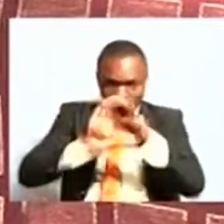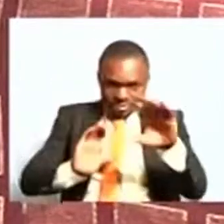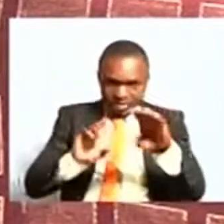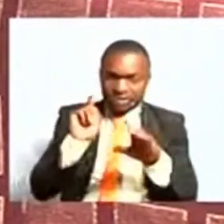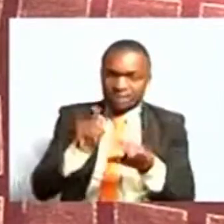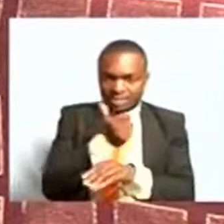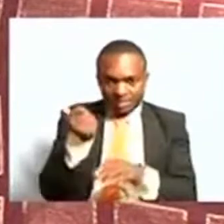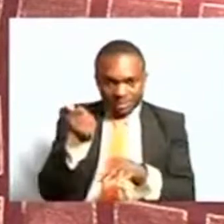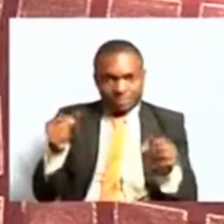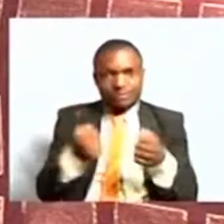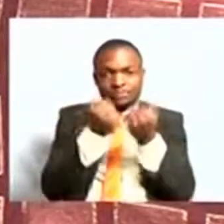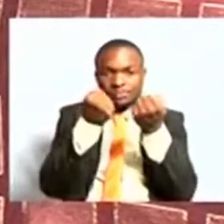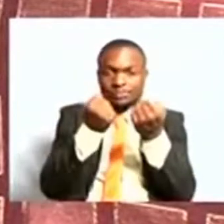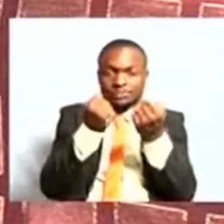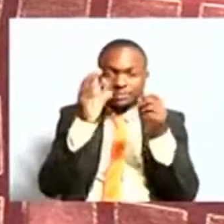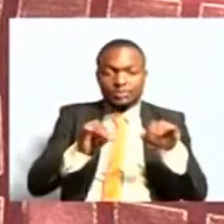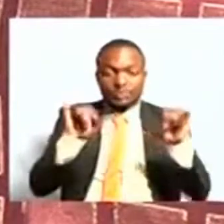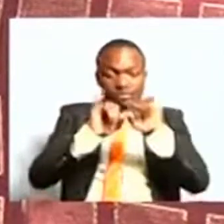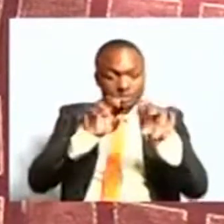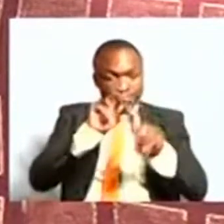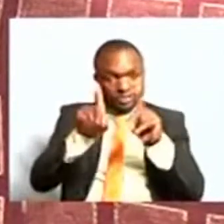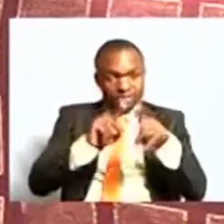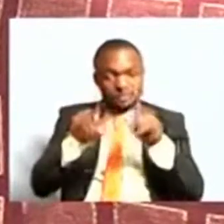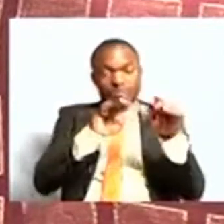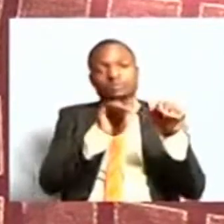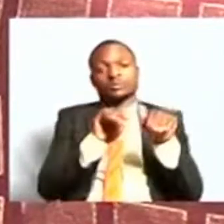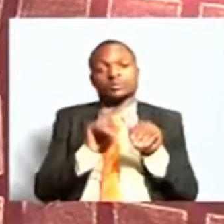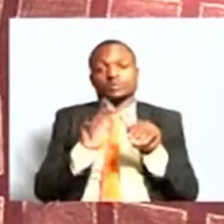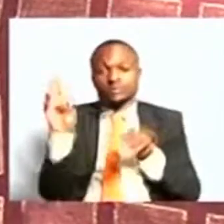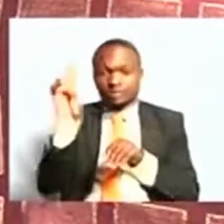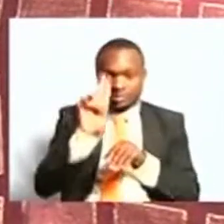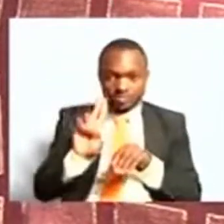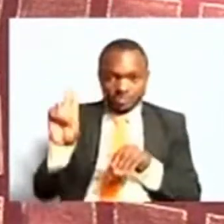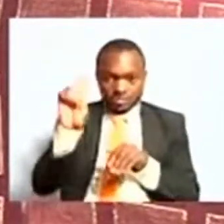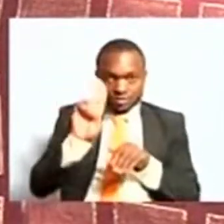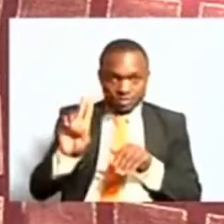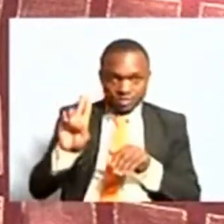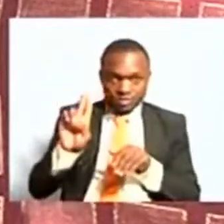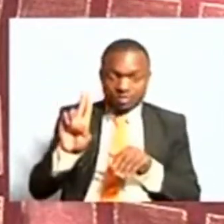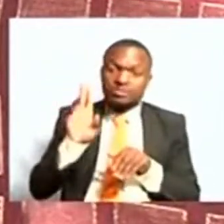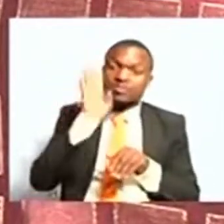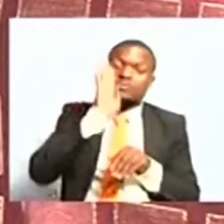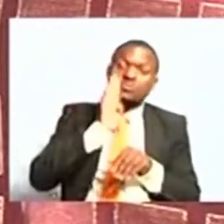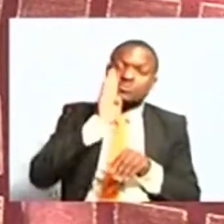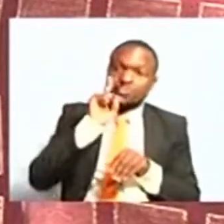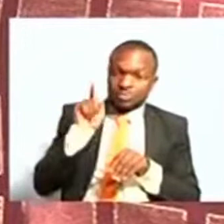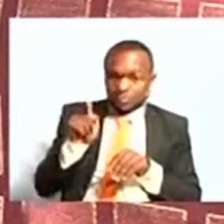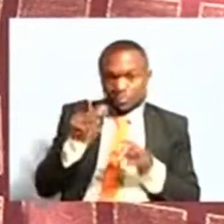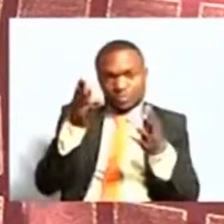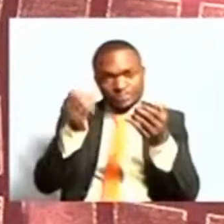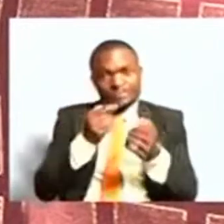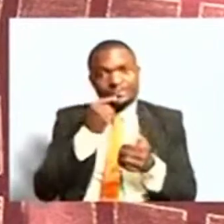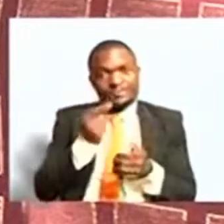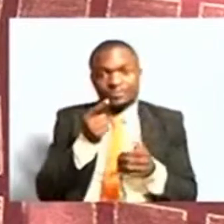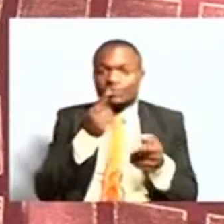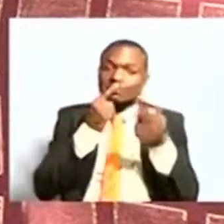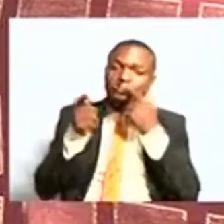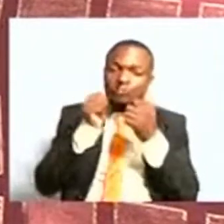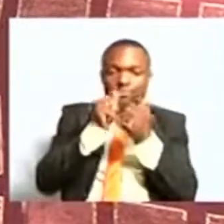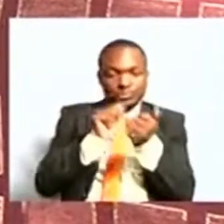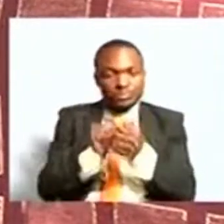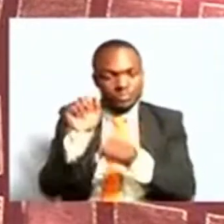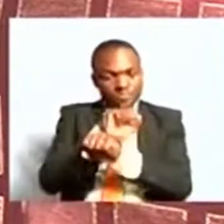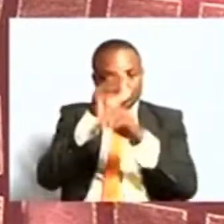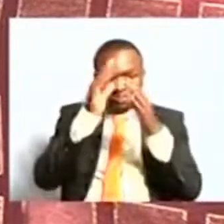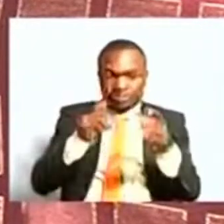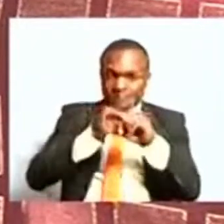speeding. So it's always important for people to avoid using alcohol. And I would like to mention, he talked of drivers, but